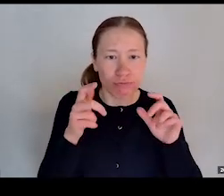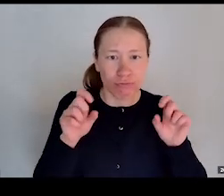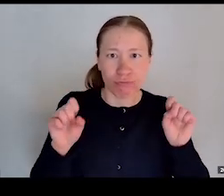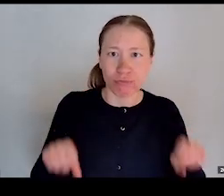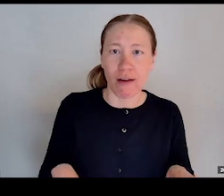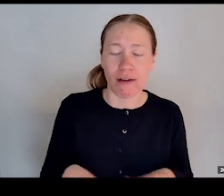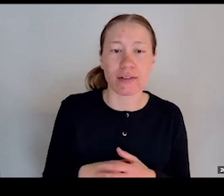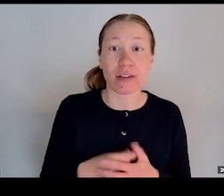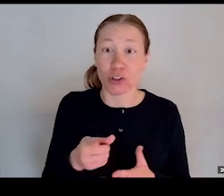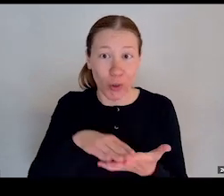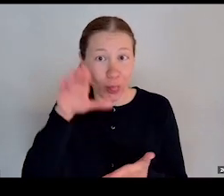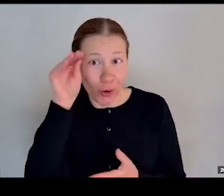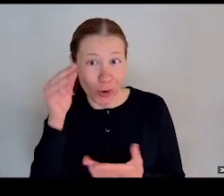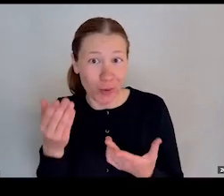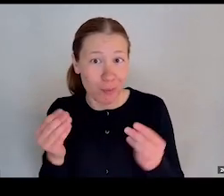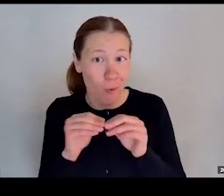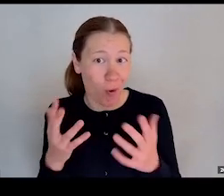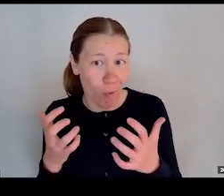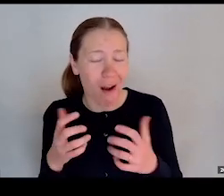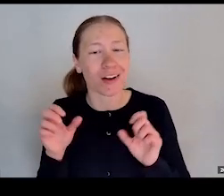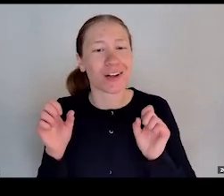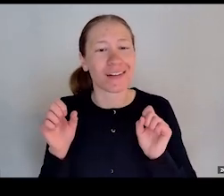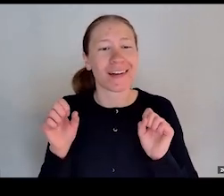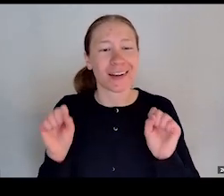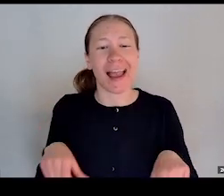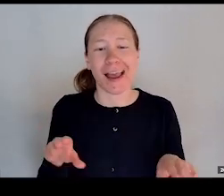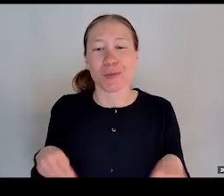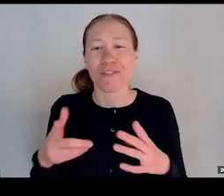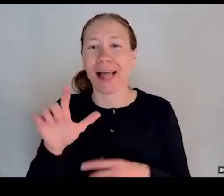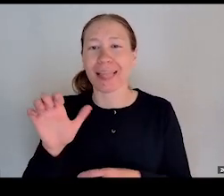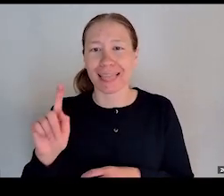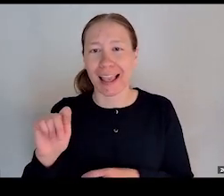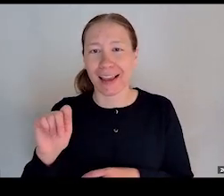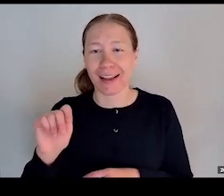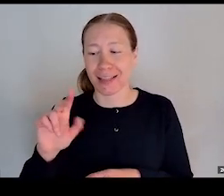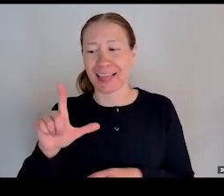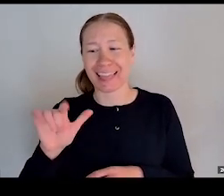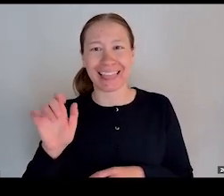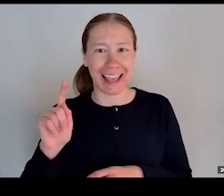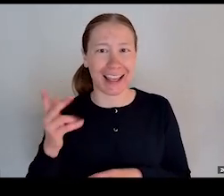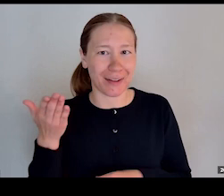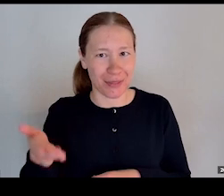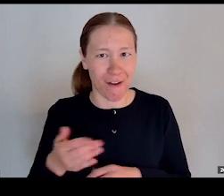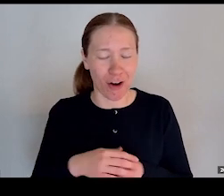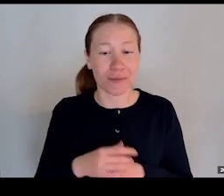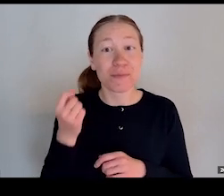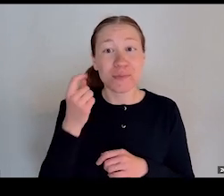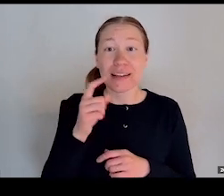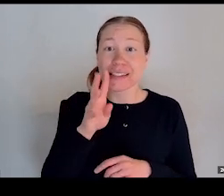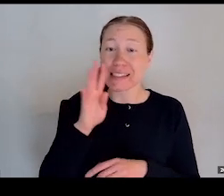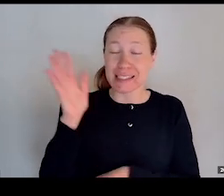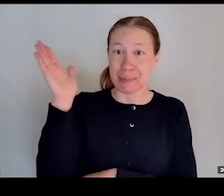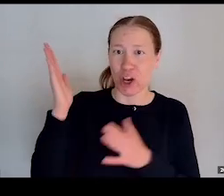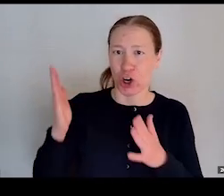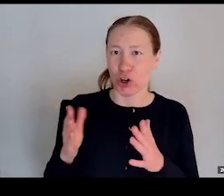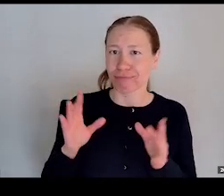more about CART and what it is, I have linked here what is real-time captioning, as well as in the speaker notes, I've included more information